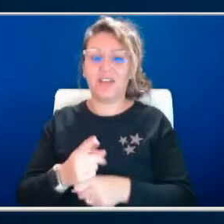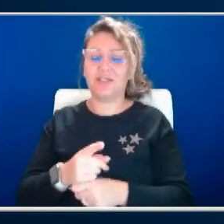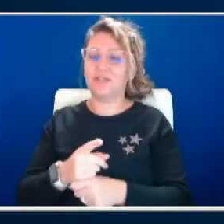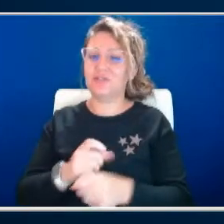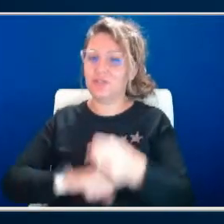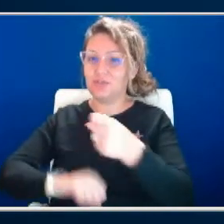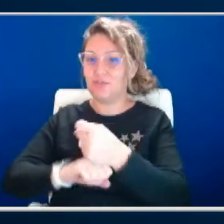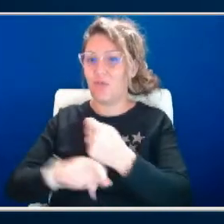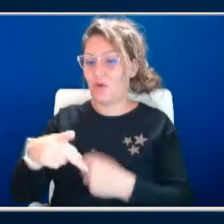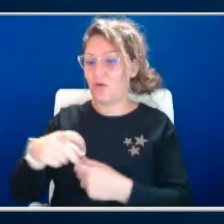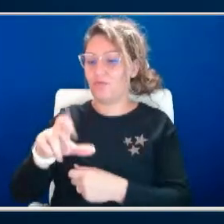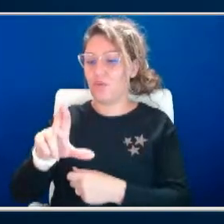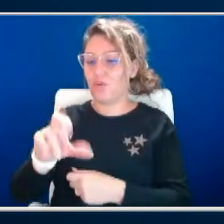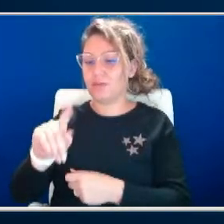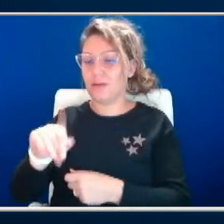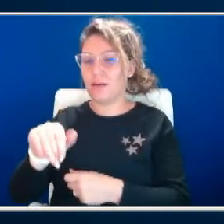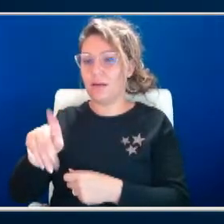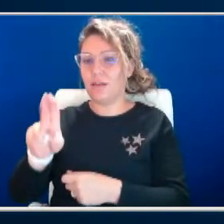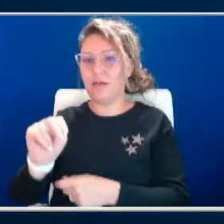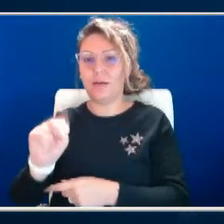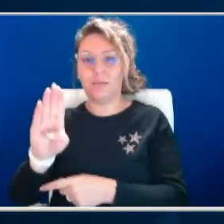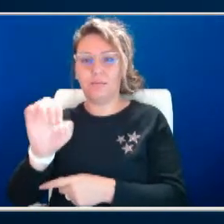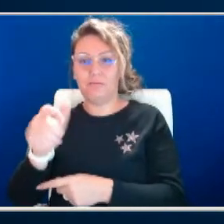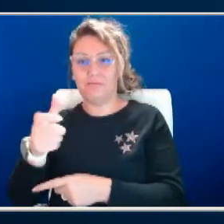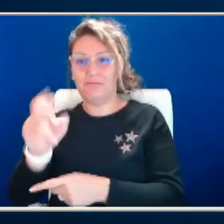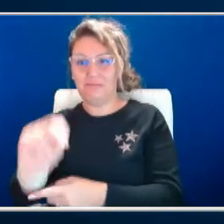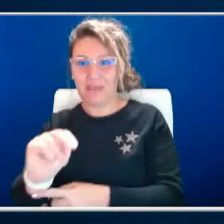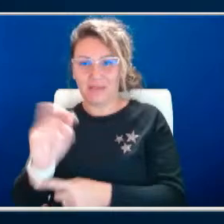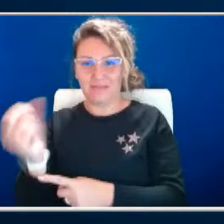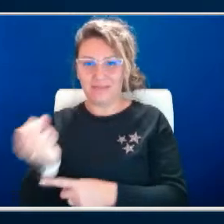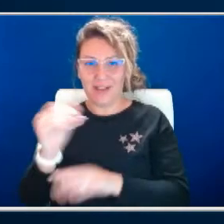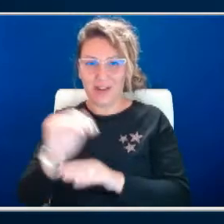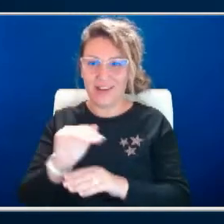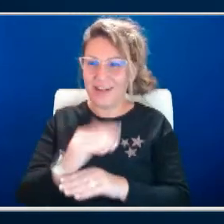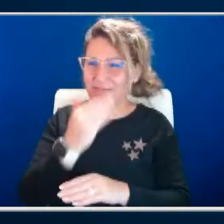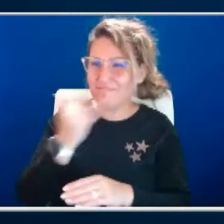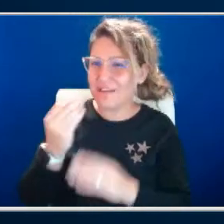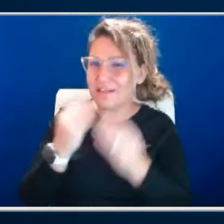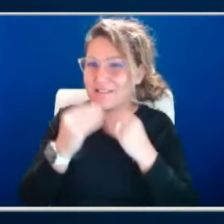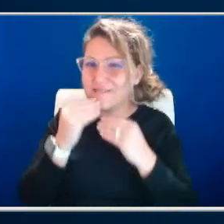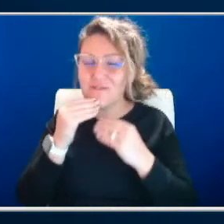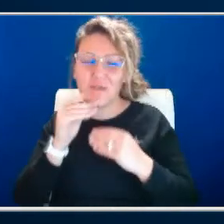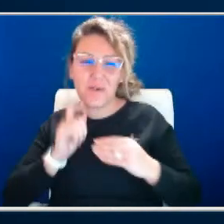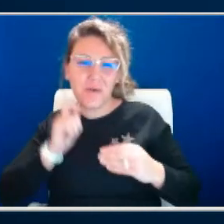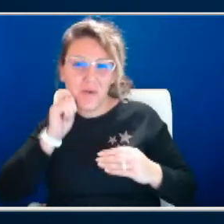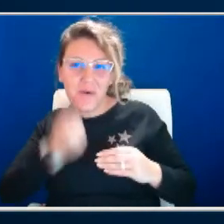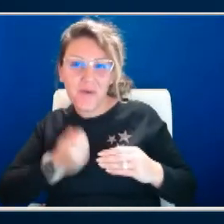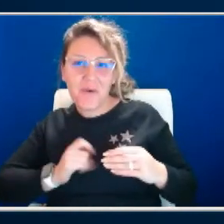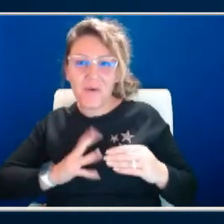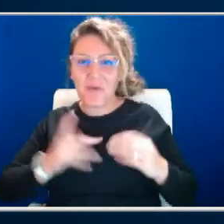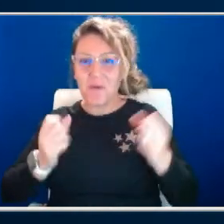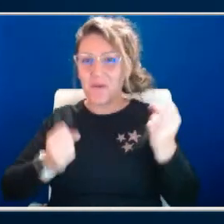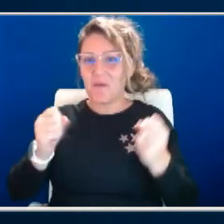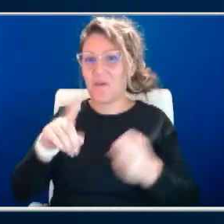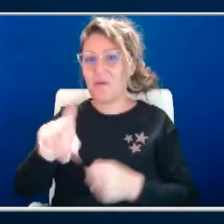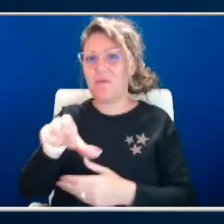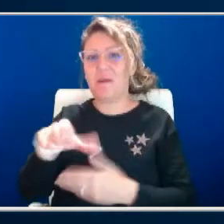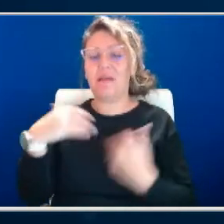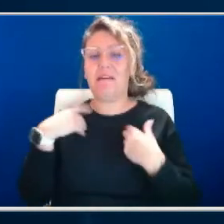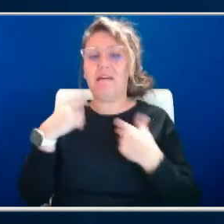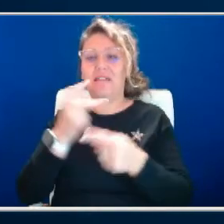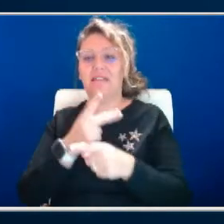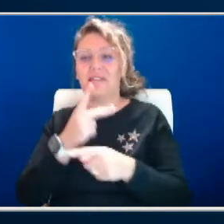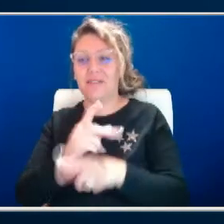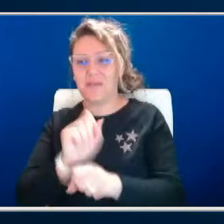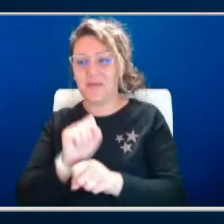night. In addition to some of the best food in KC, some cool cars, 100 healthcare workers will also get a chance to enjoy the night for all